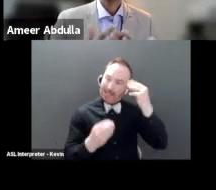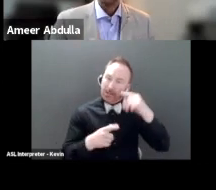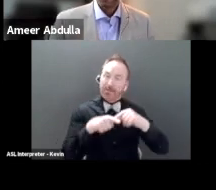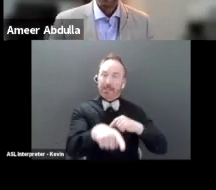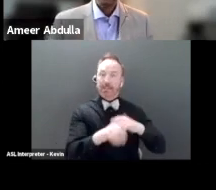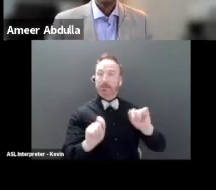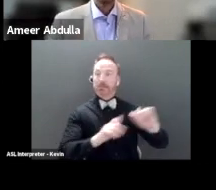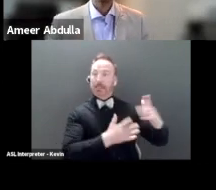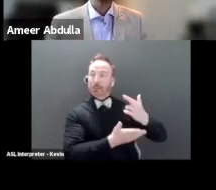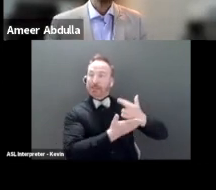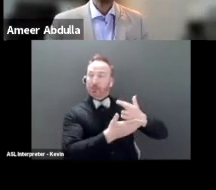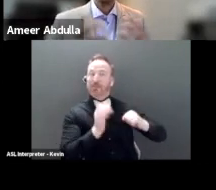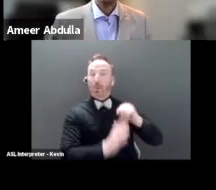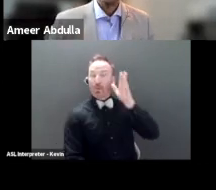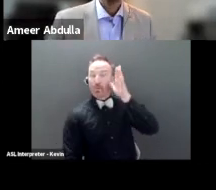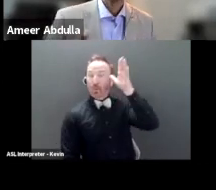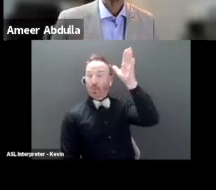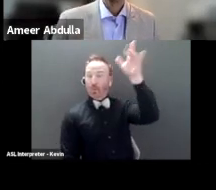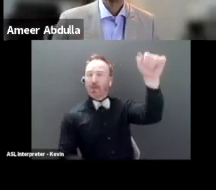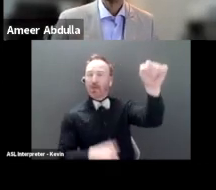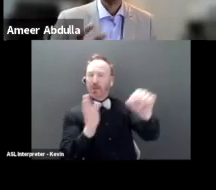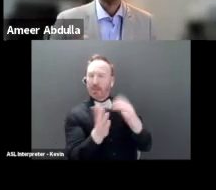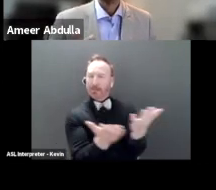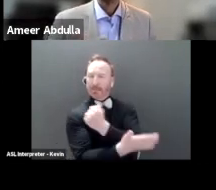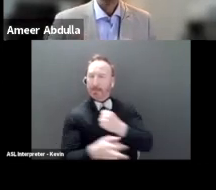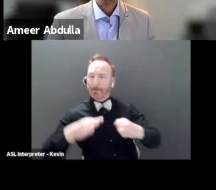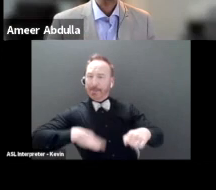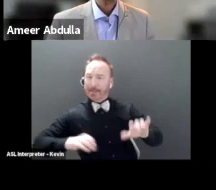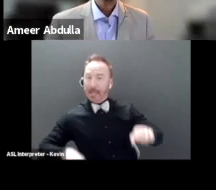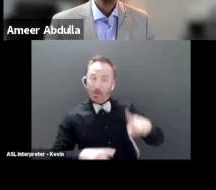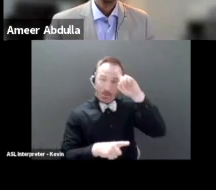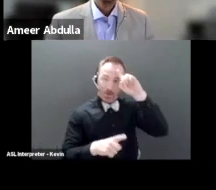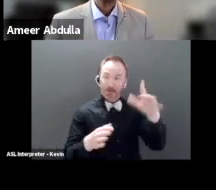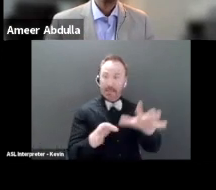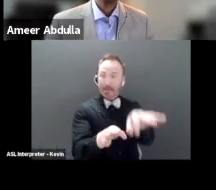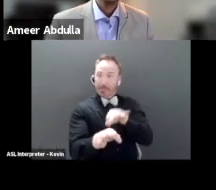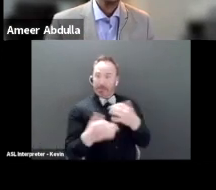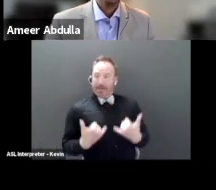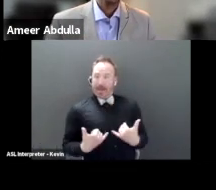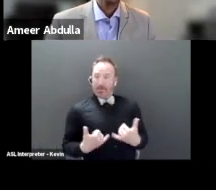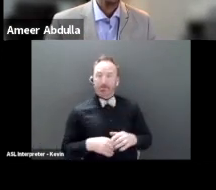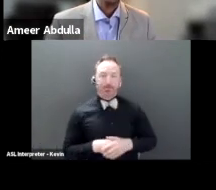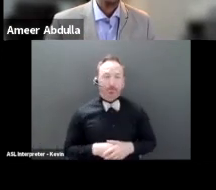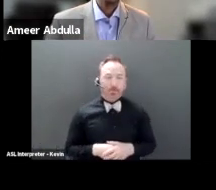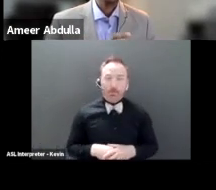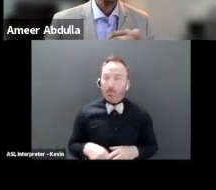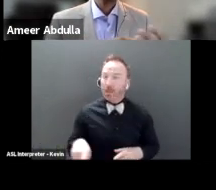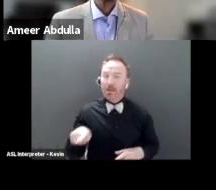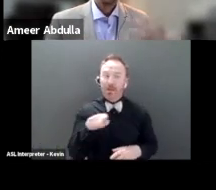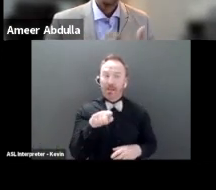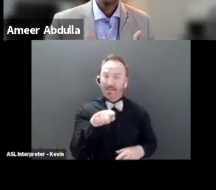use in the future, or even now if it's applicable. I usually see a lot of these